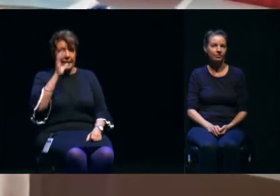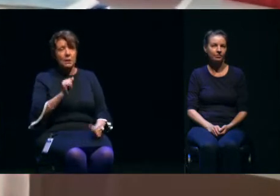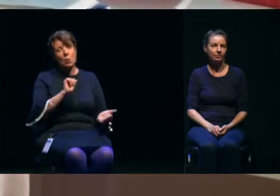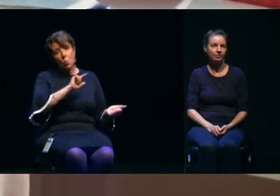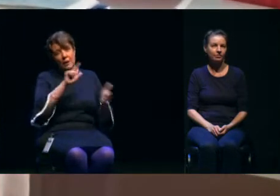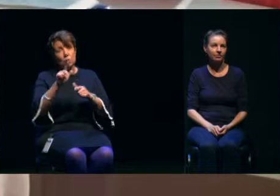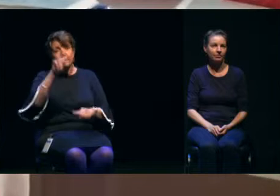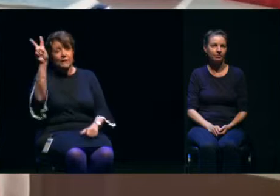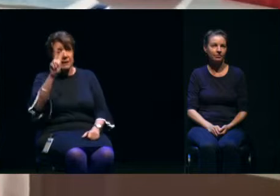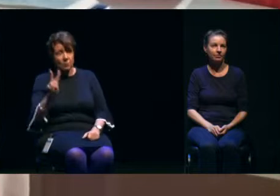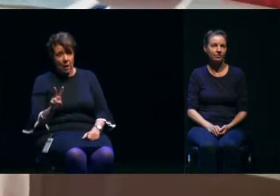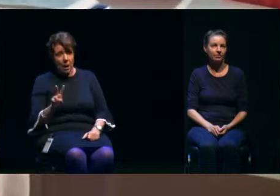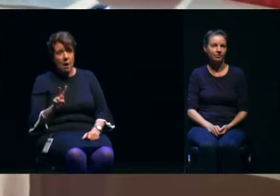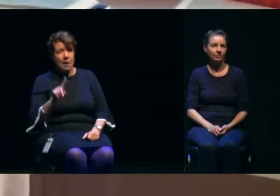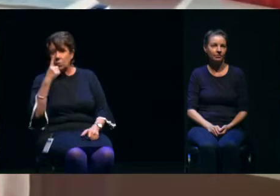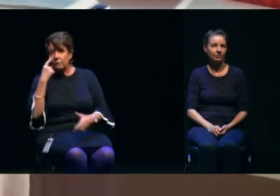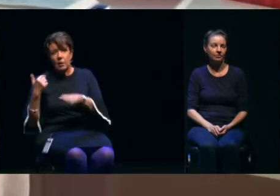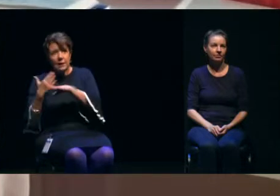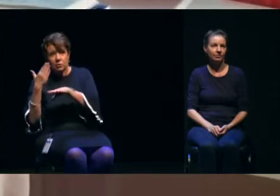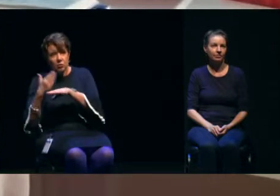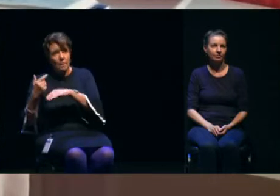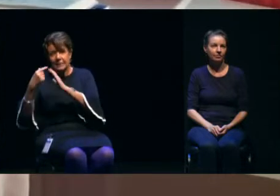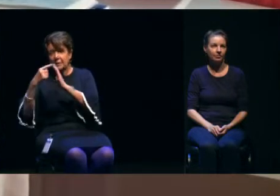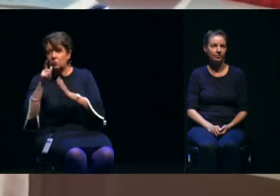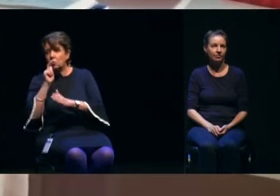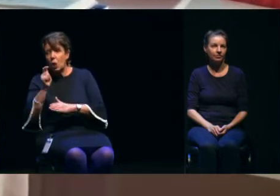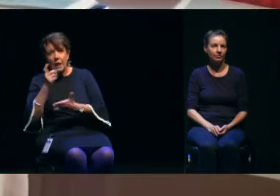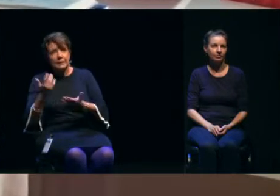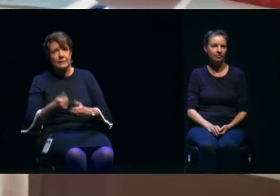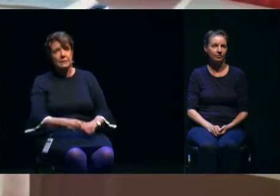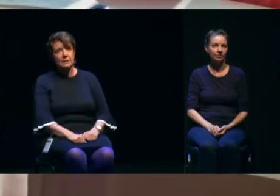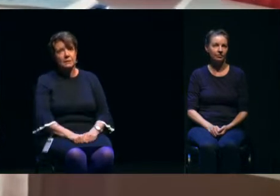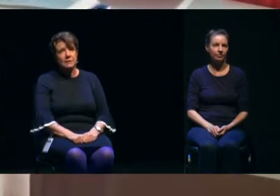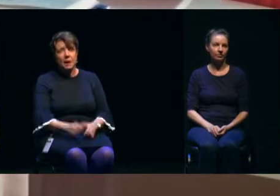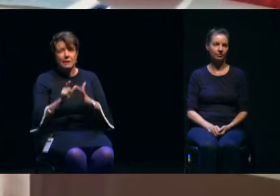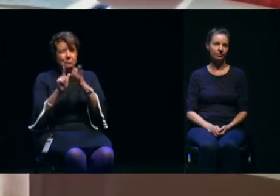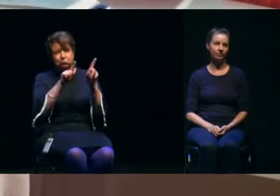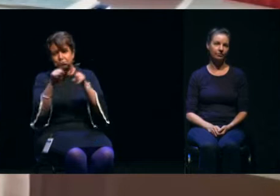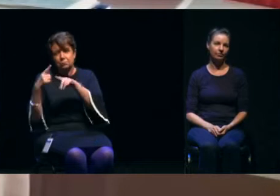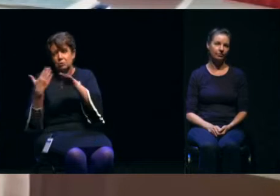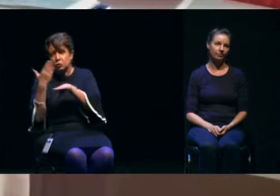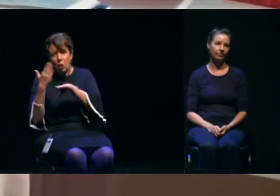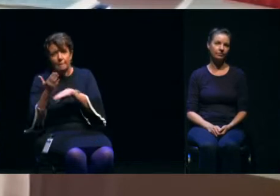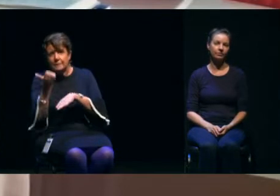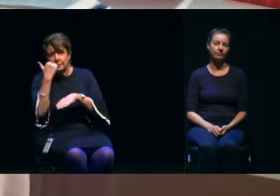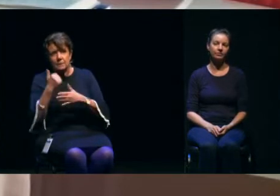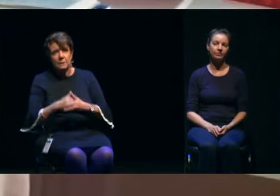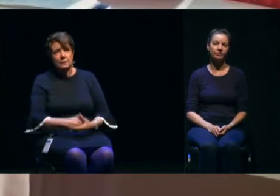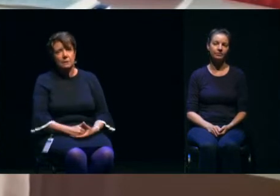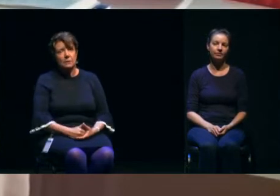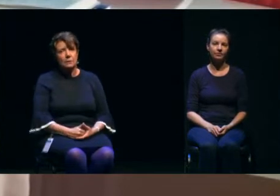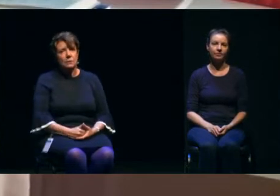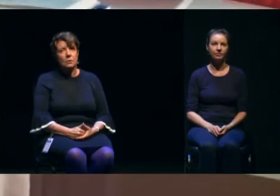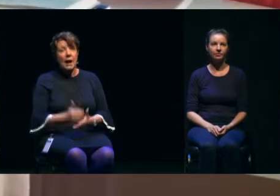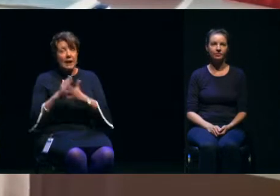Venezuela, where I couldn't find a job as a journalist. Again, I did all sort of odd jobs. I ended up